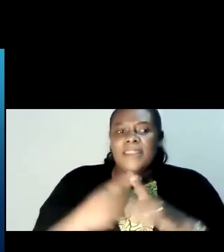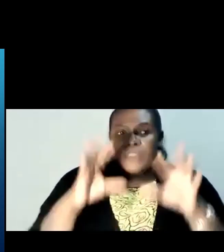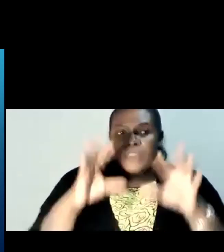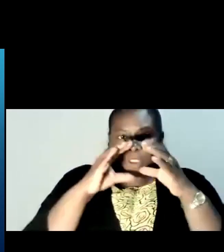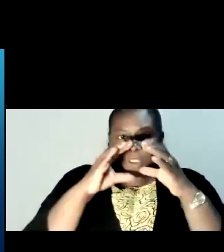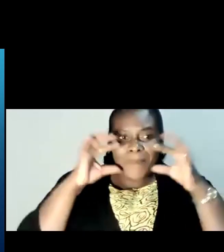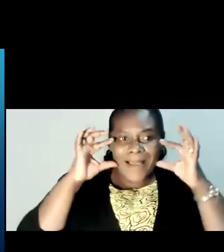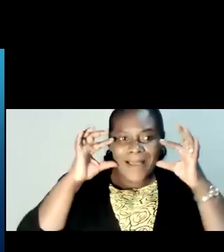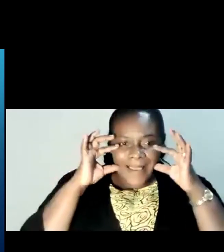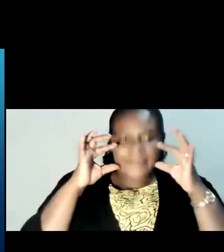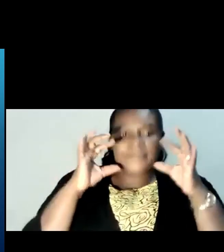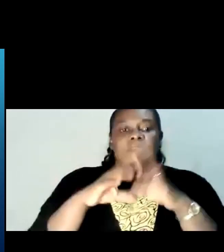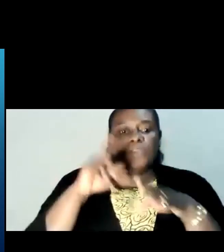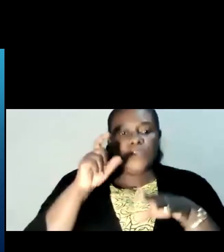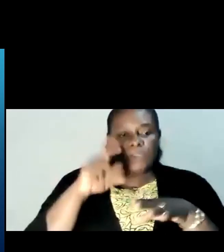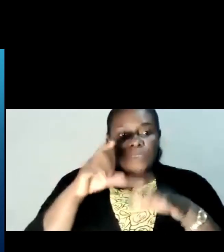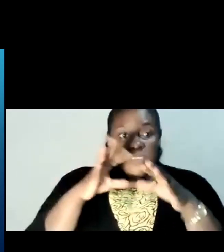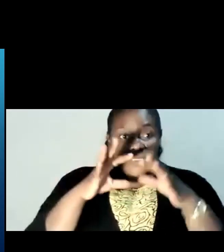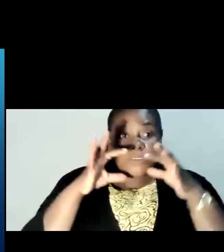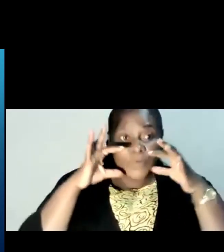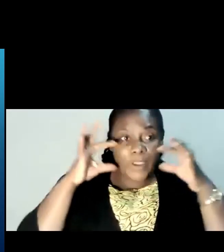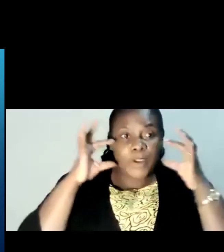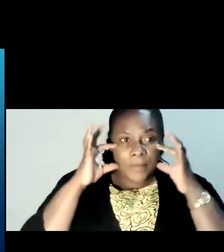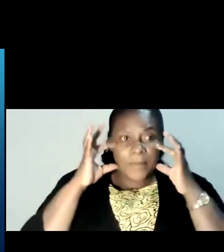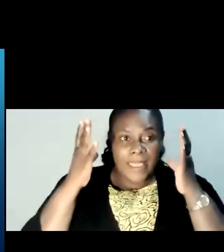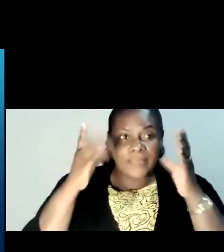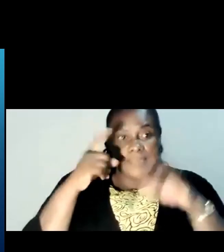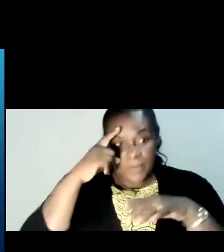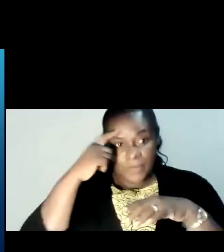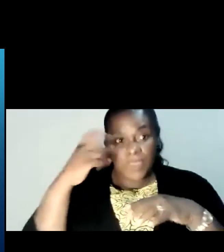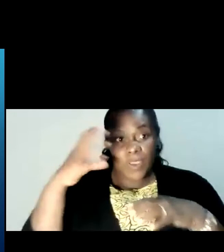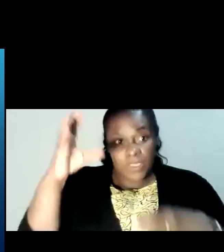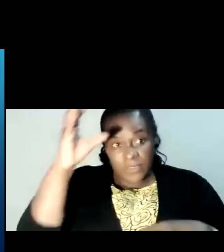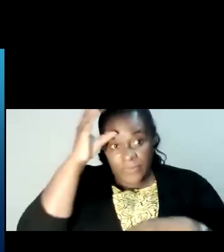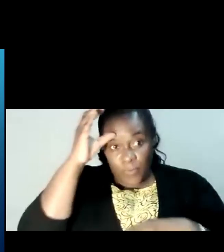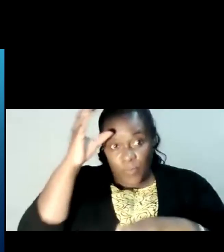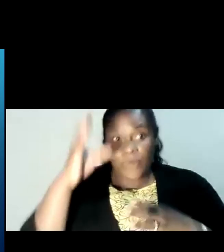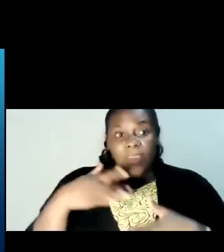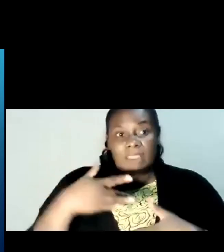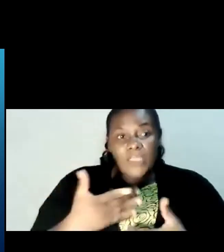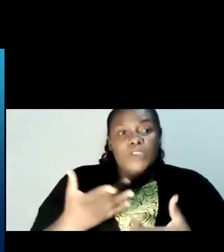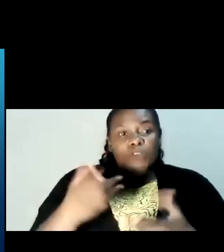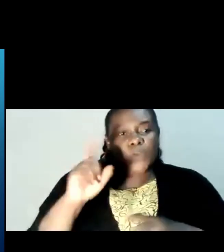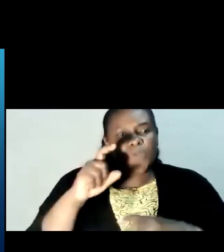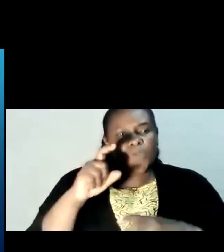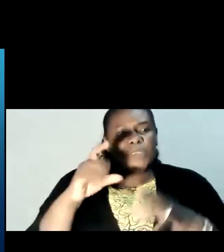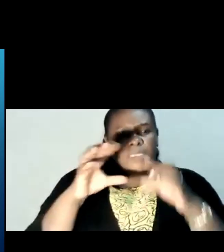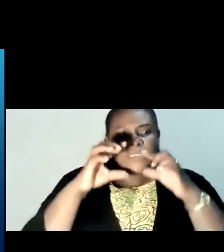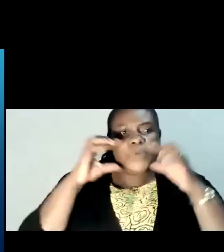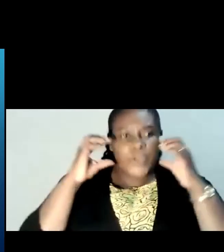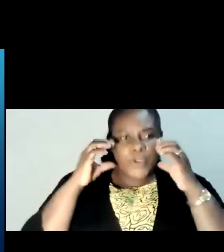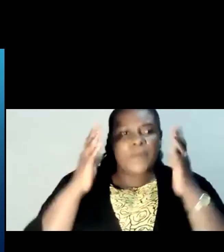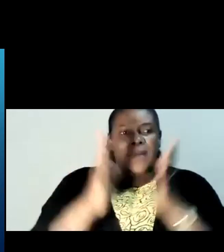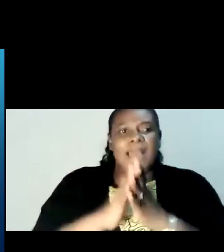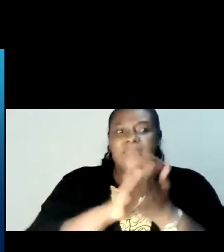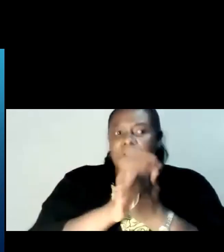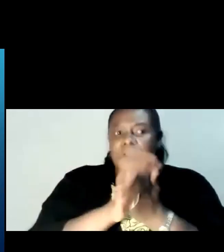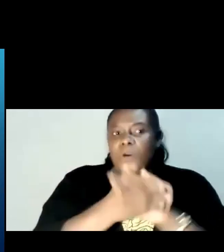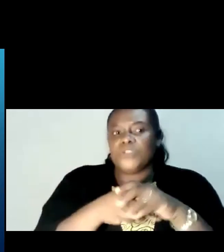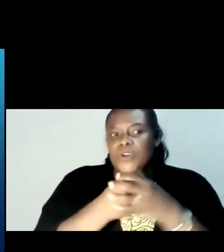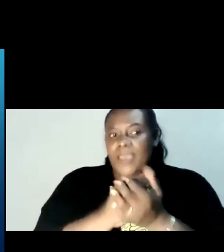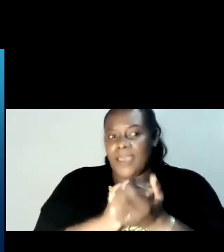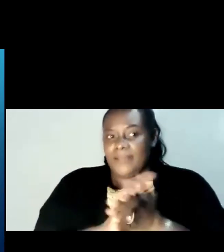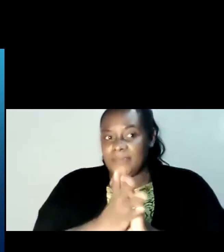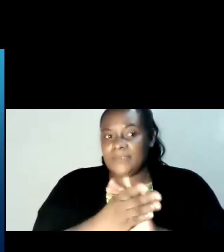still involved in the COVID pandemic. Wearing a face mask and regular hand washing are especially important.